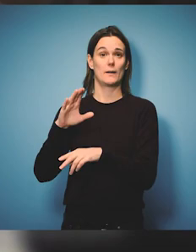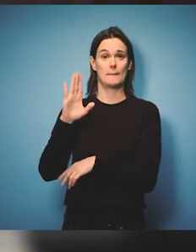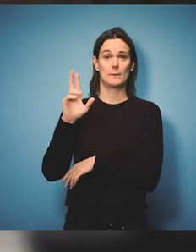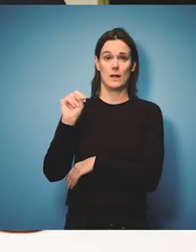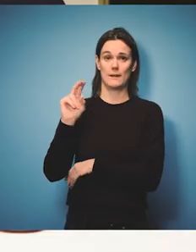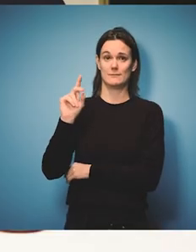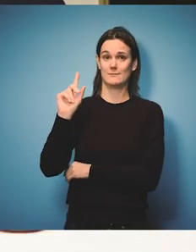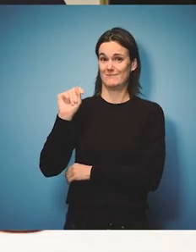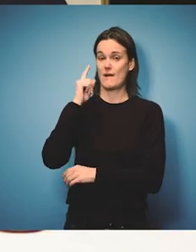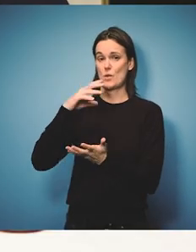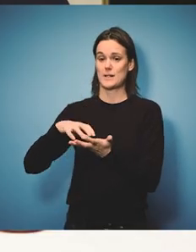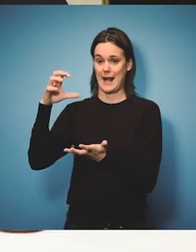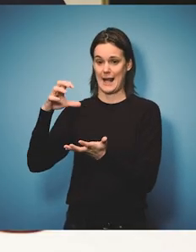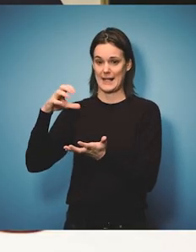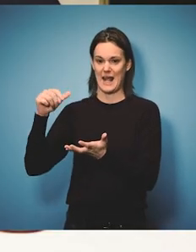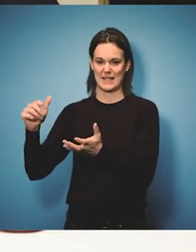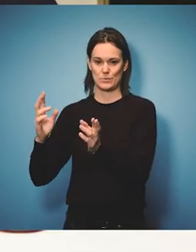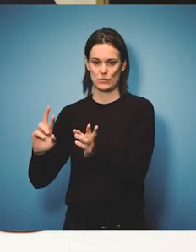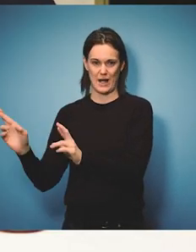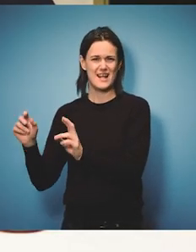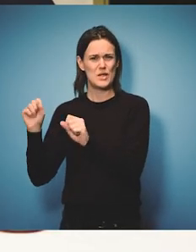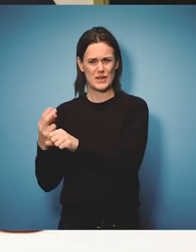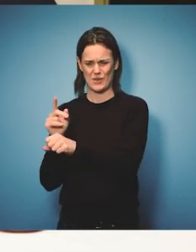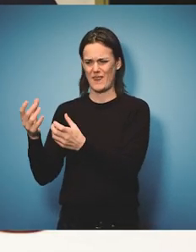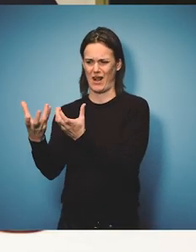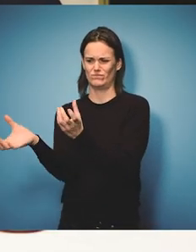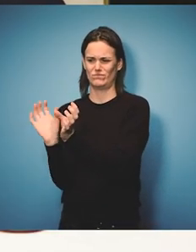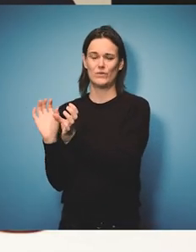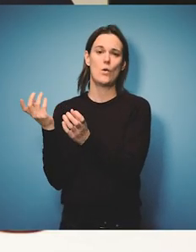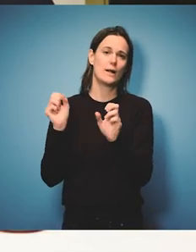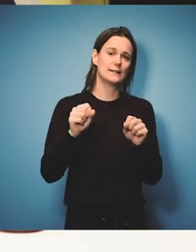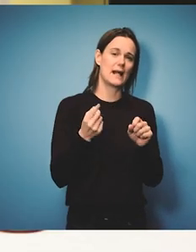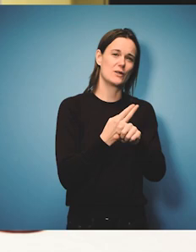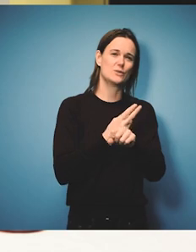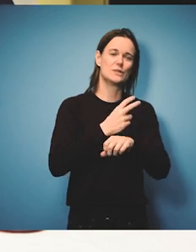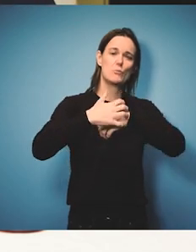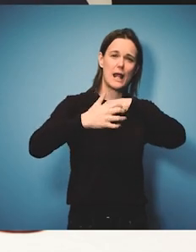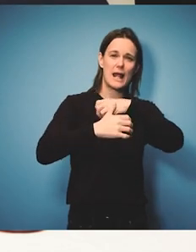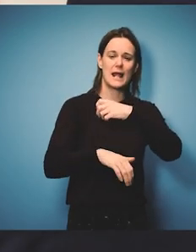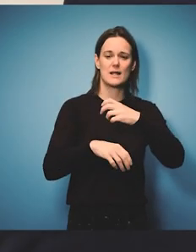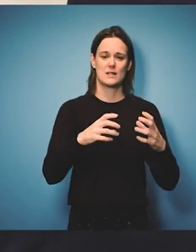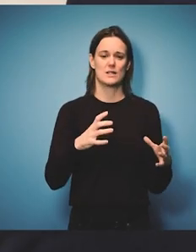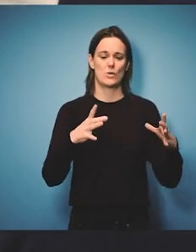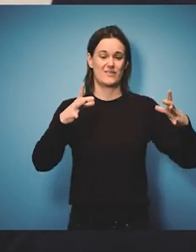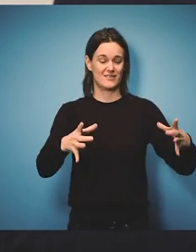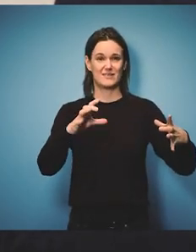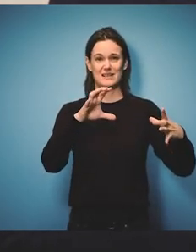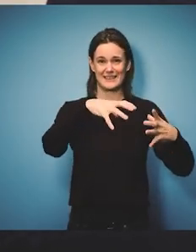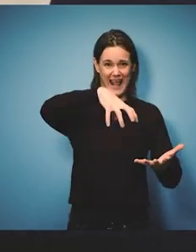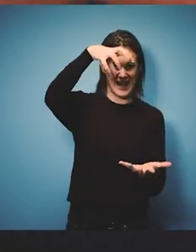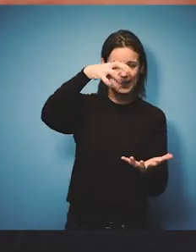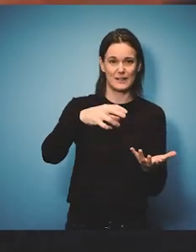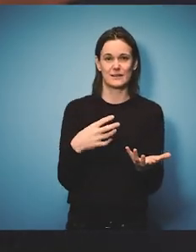to prepare a bundt pan. Now here I have a bundt pan, but you could also use a loaf